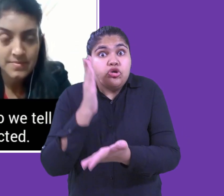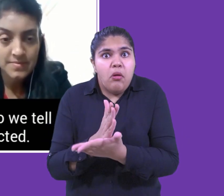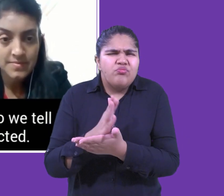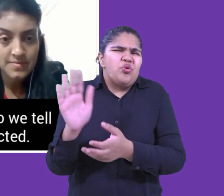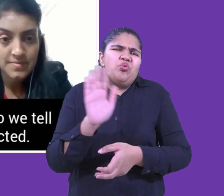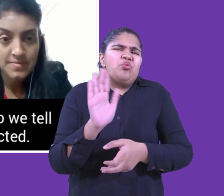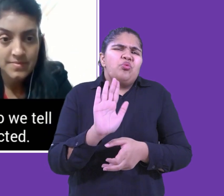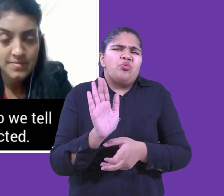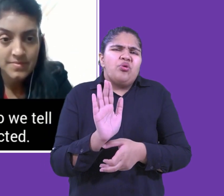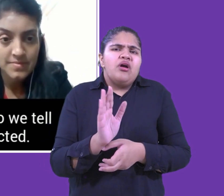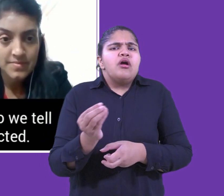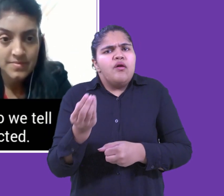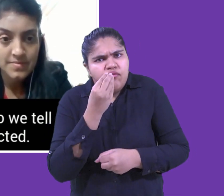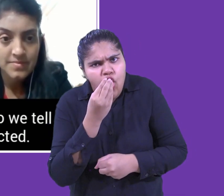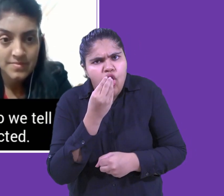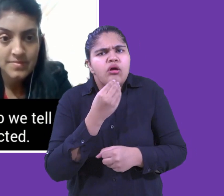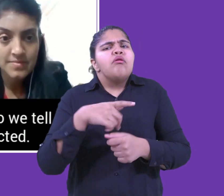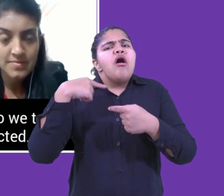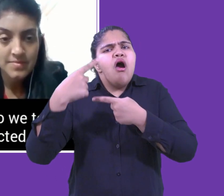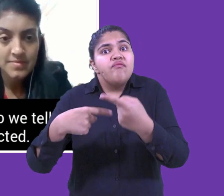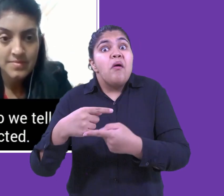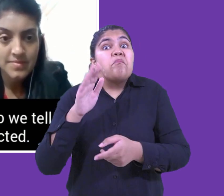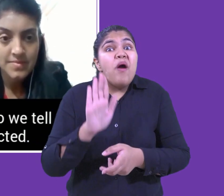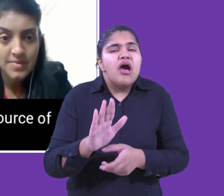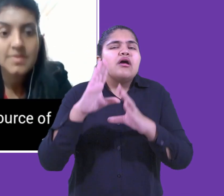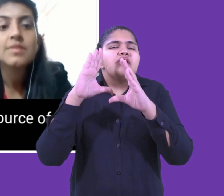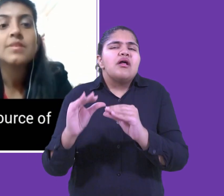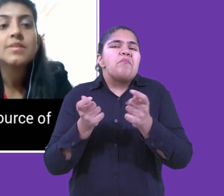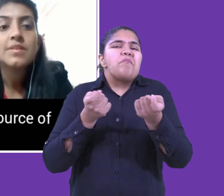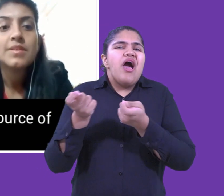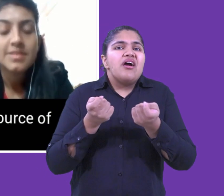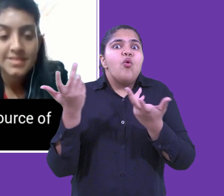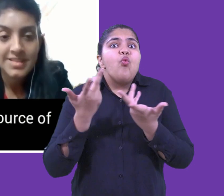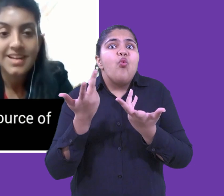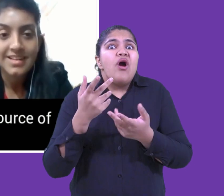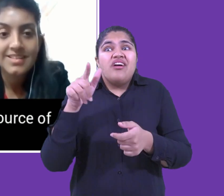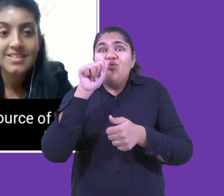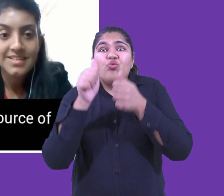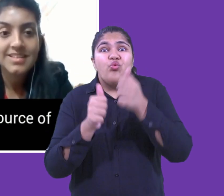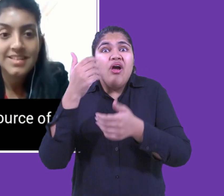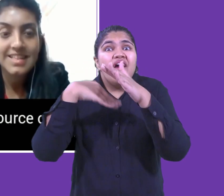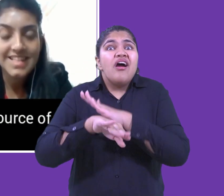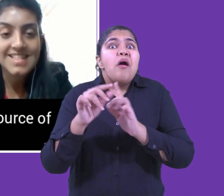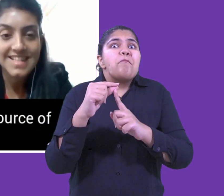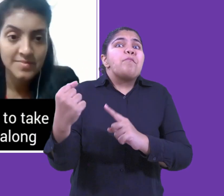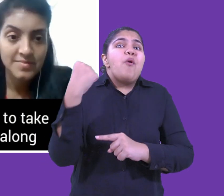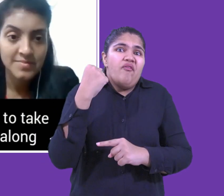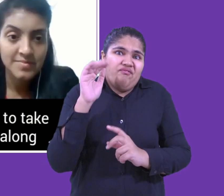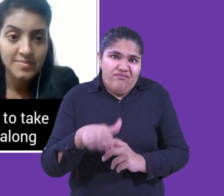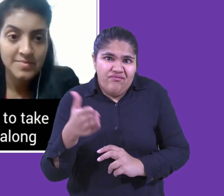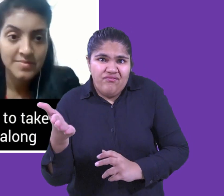milk products also we say not to stop, but partly restricted. You know, milk has a good source Yeah. of protein and calcium. Yes.